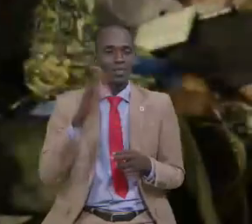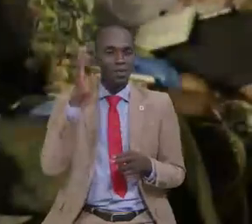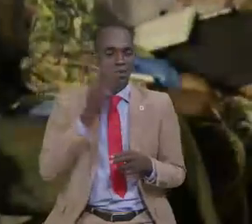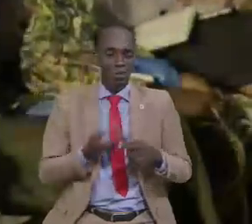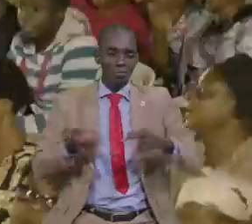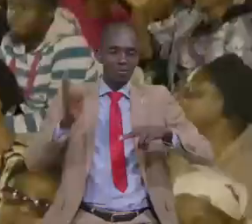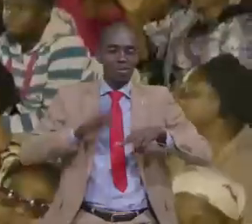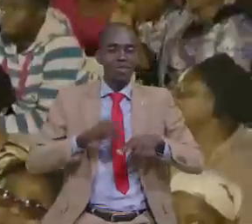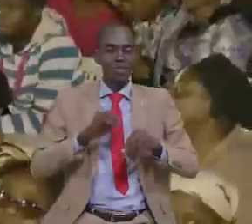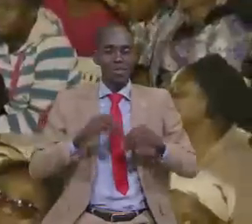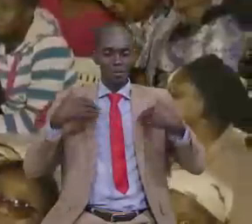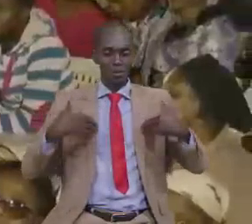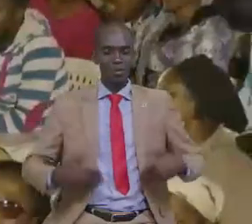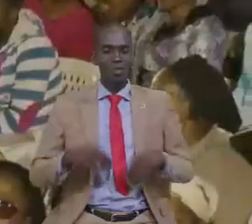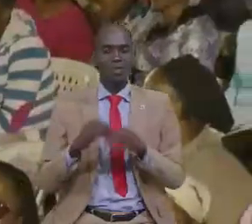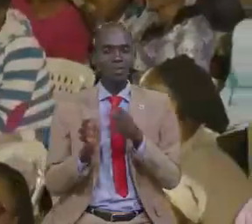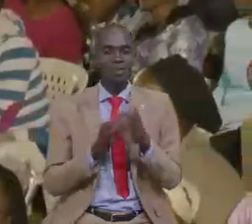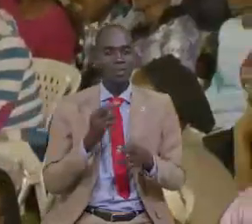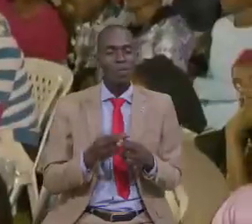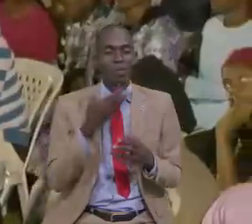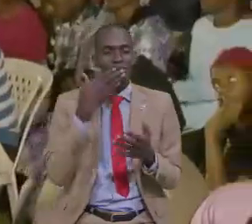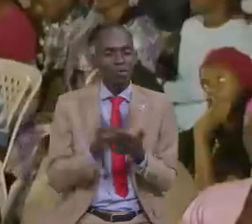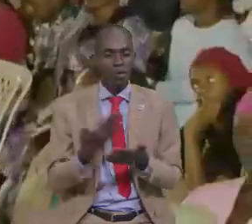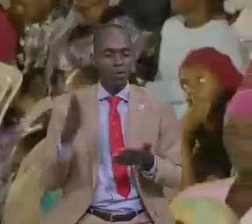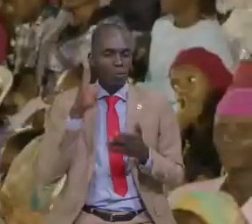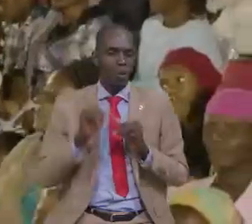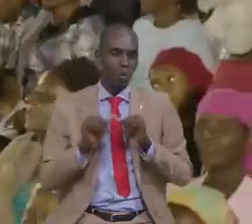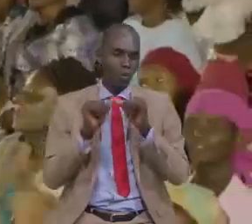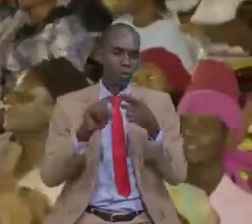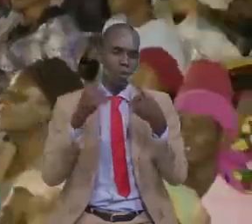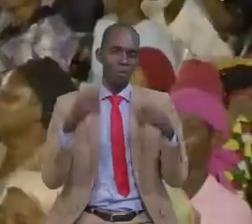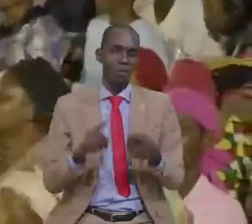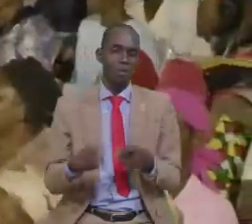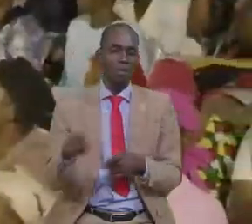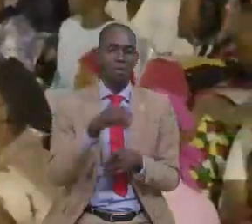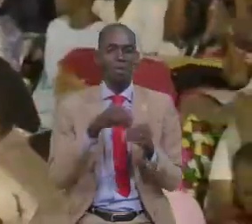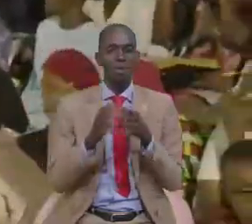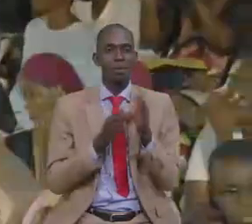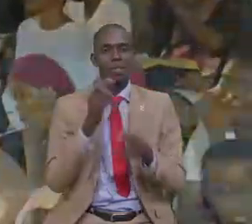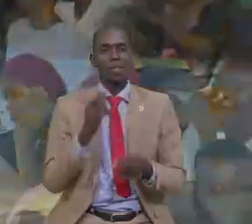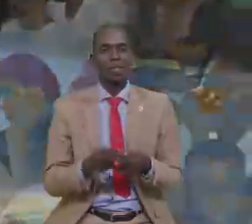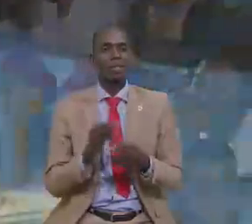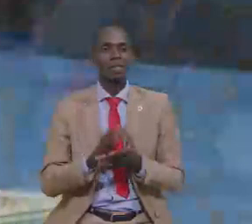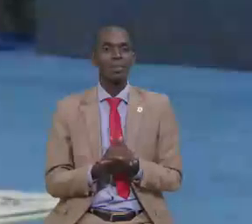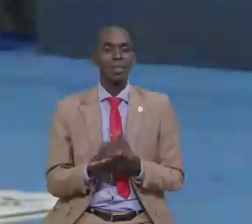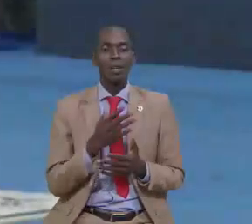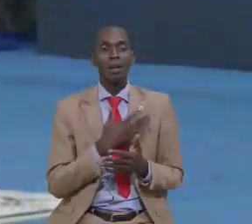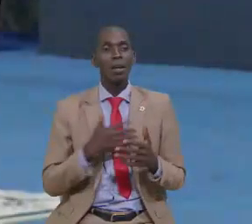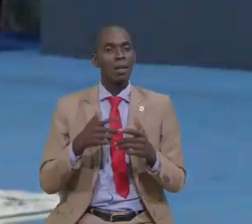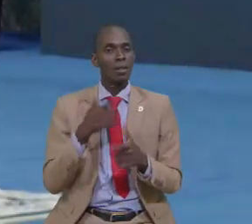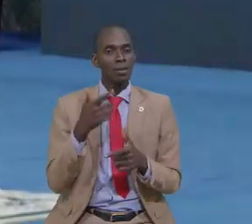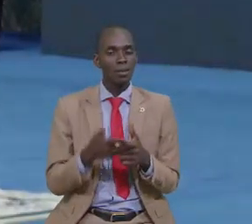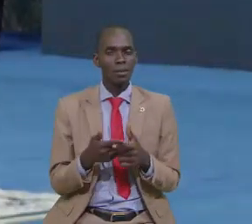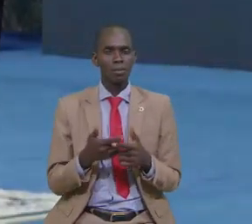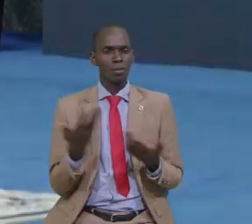wage and good things will keep on happening to you in Jesus name and the end they will say